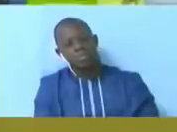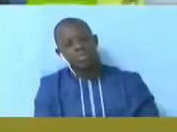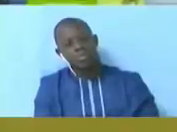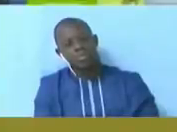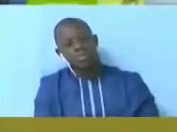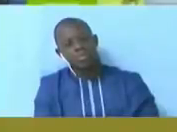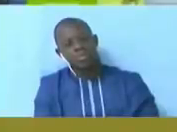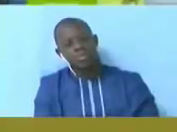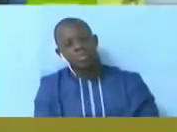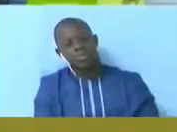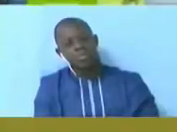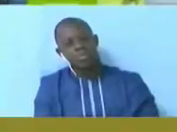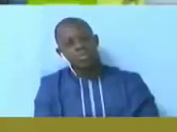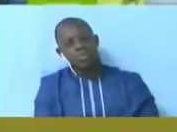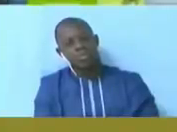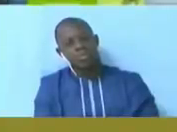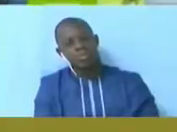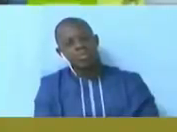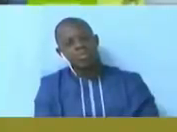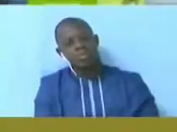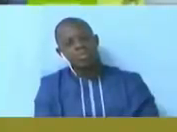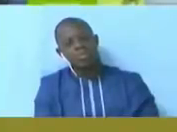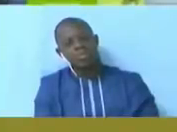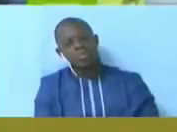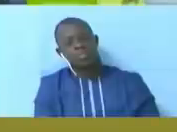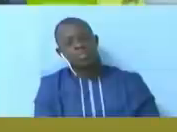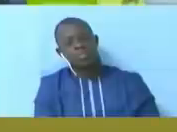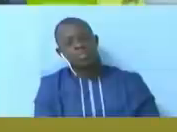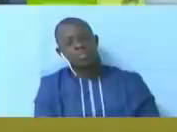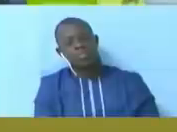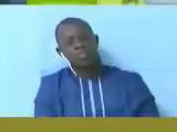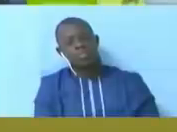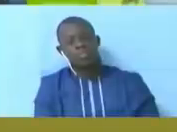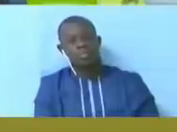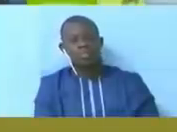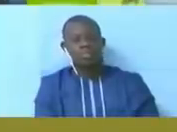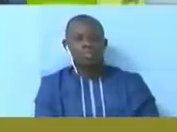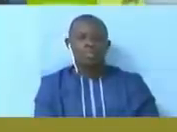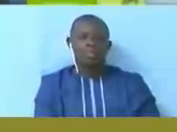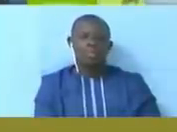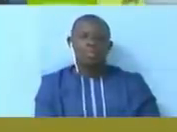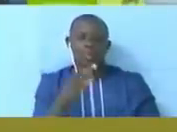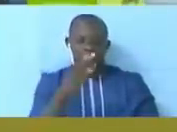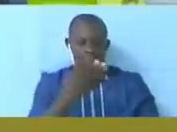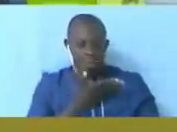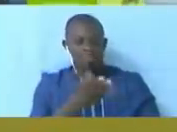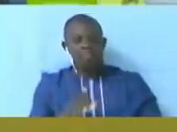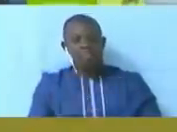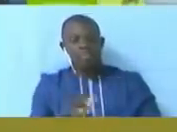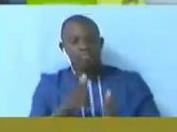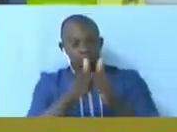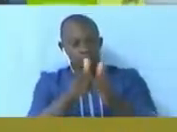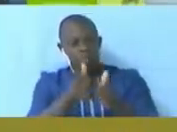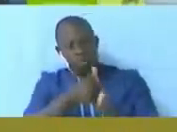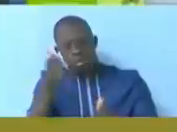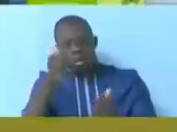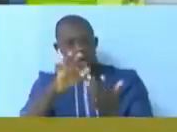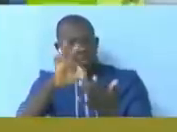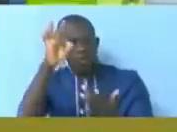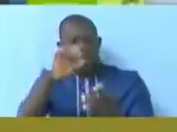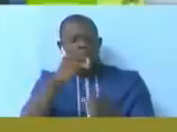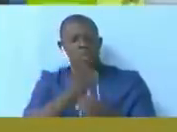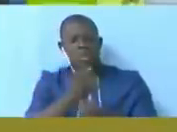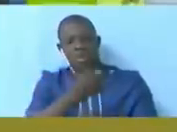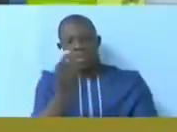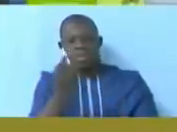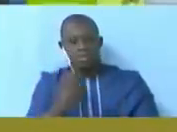wotembo aha. If I had exercised the other option of remanding them, ninga nyin kando ta purke